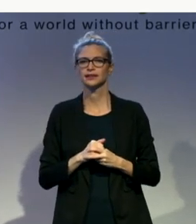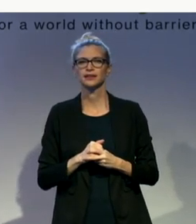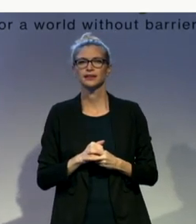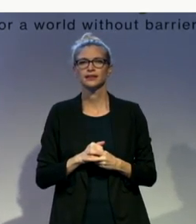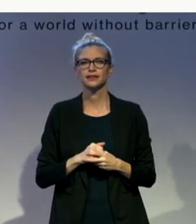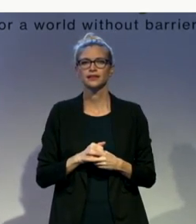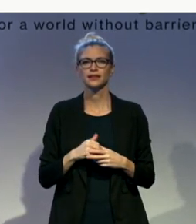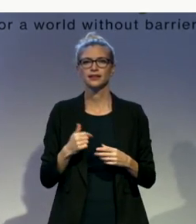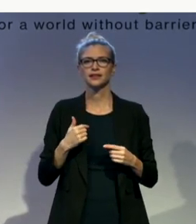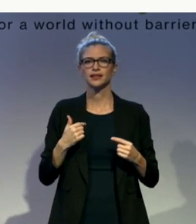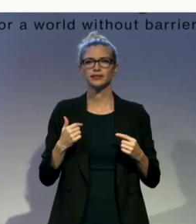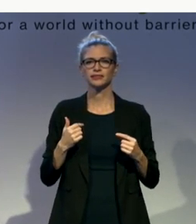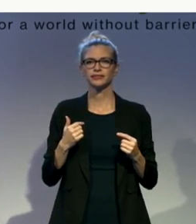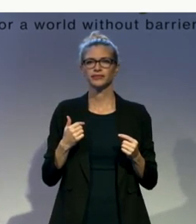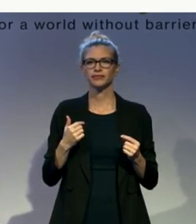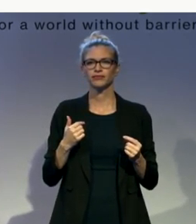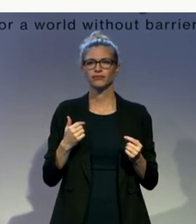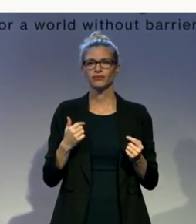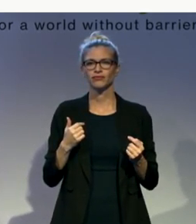light?